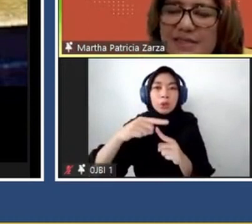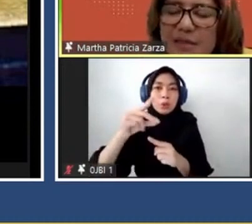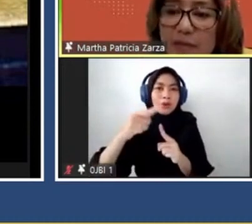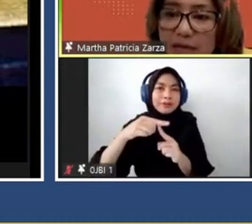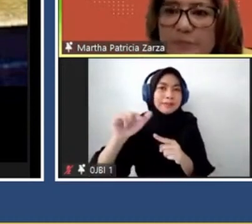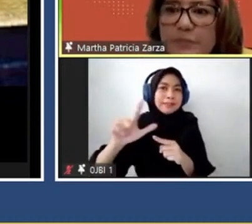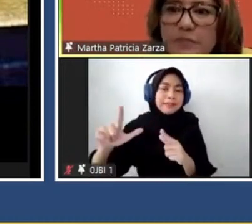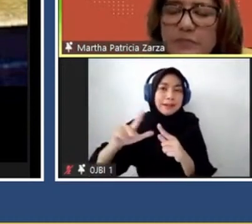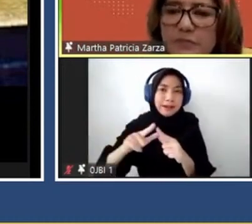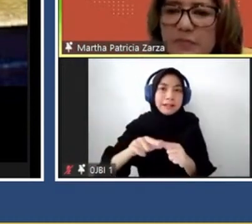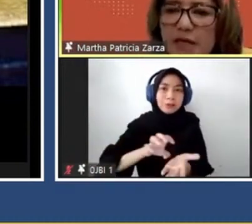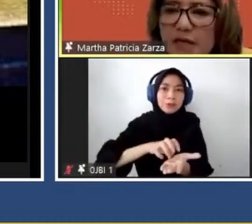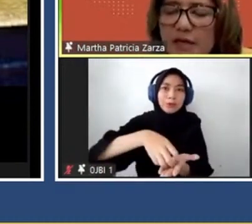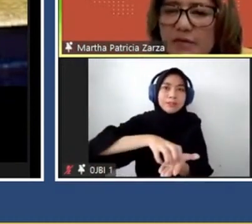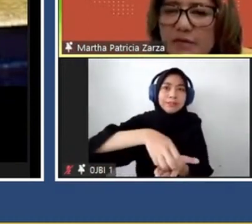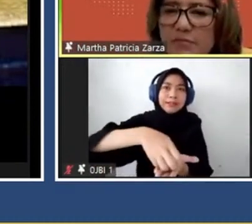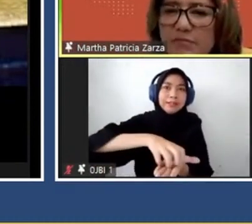this is the main,